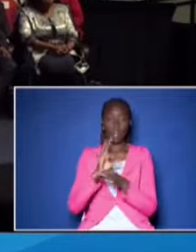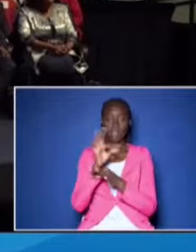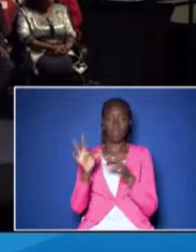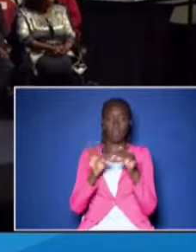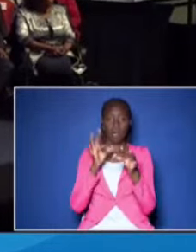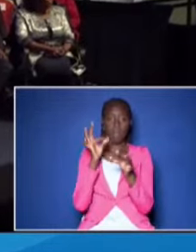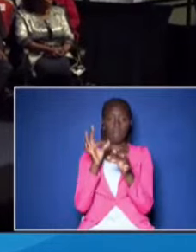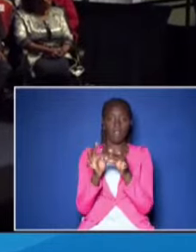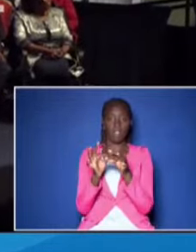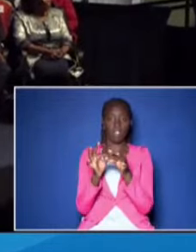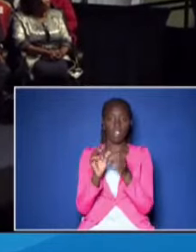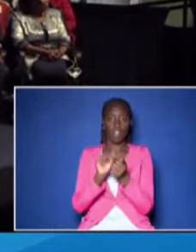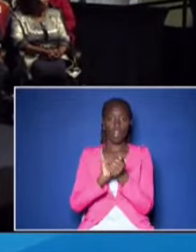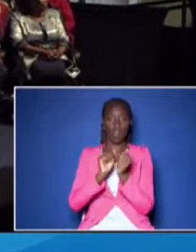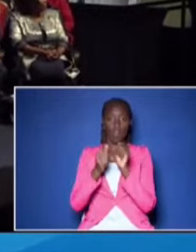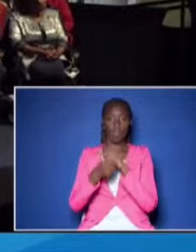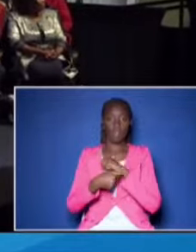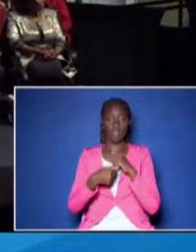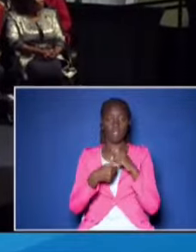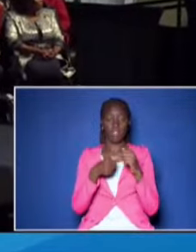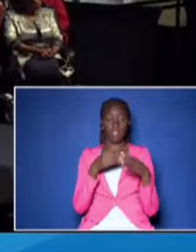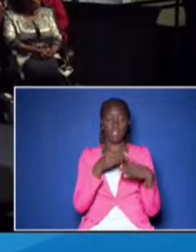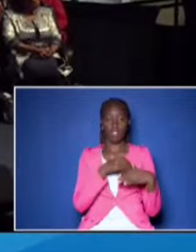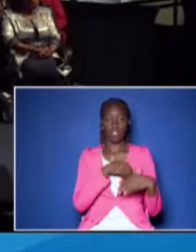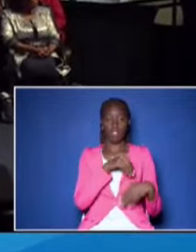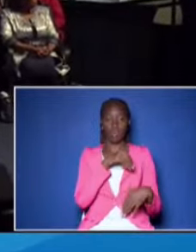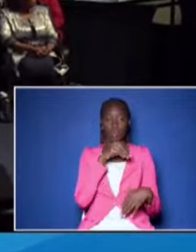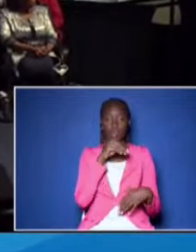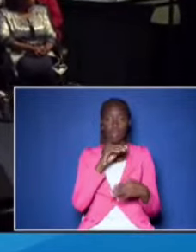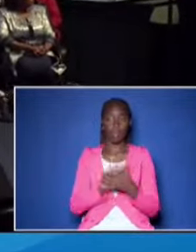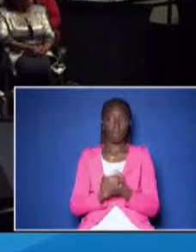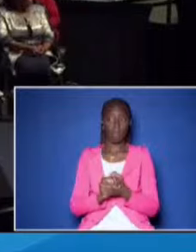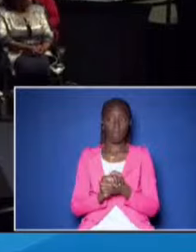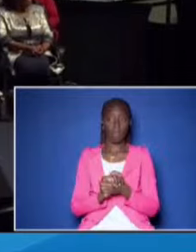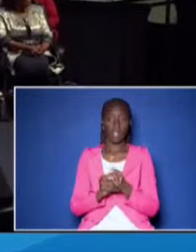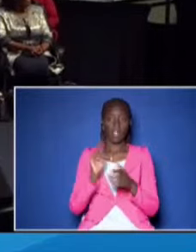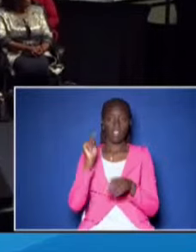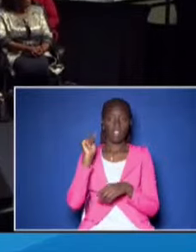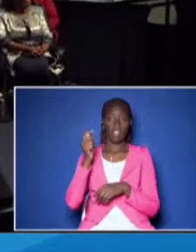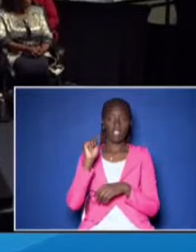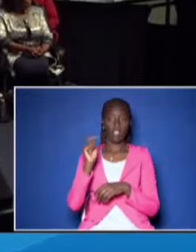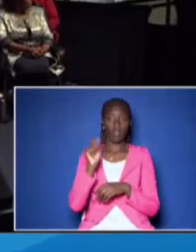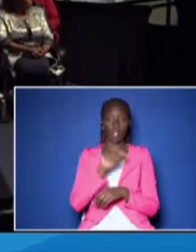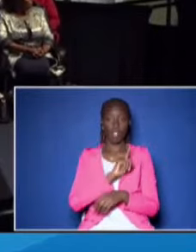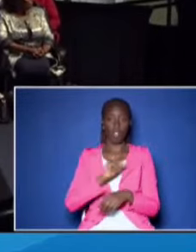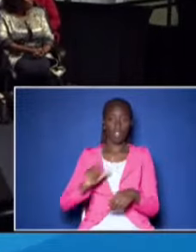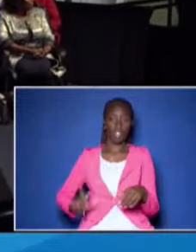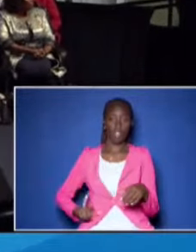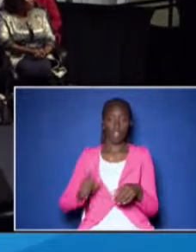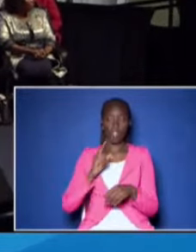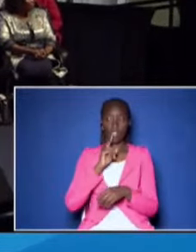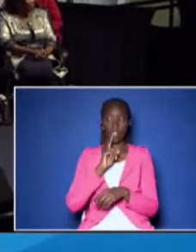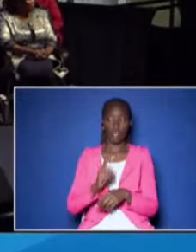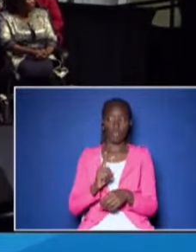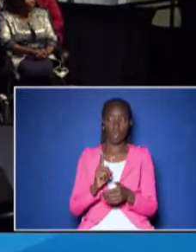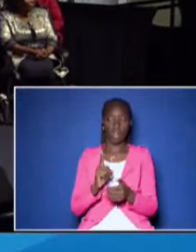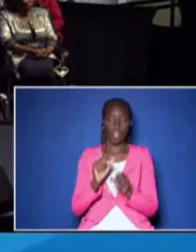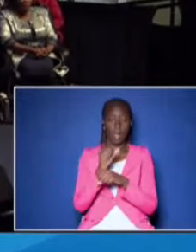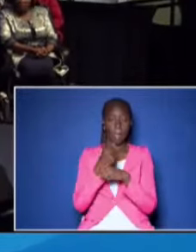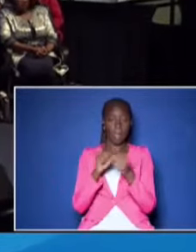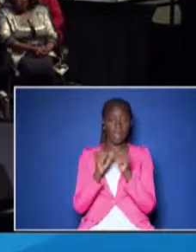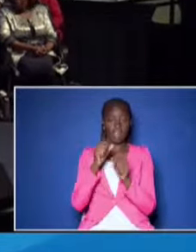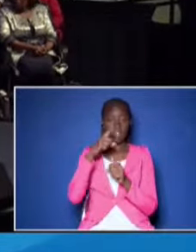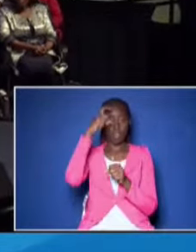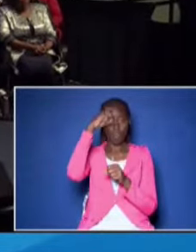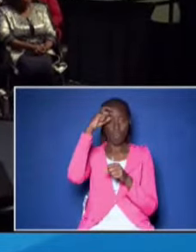converting the soul let me sing it alone the testimony of the Lord is sure making wise